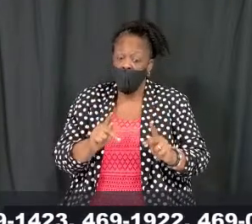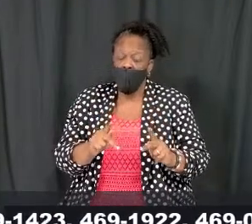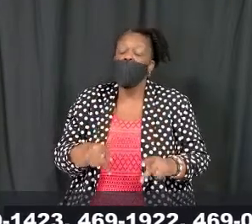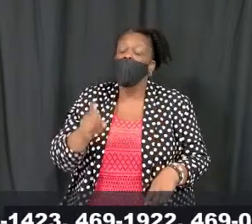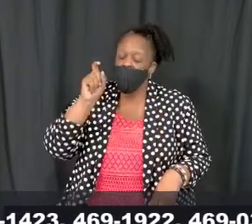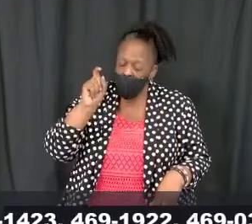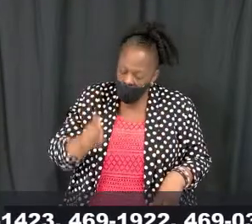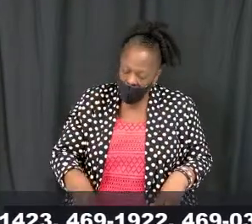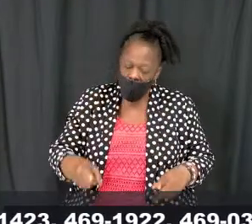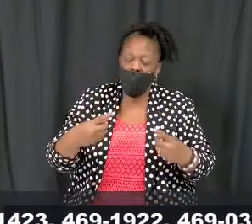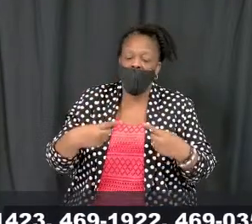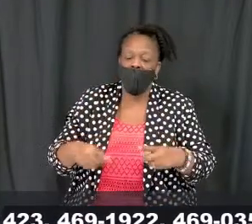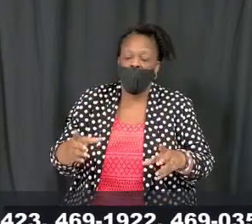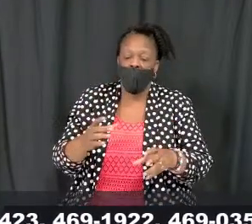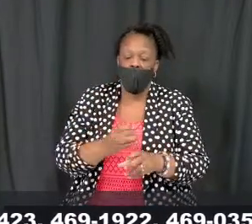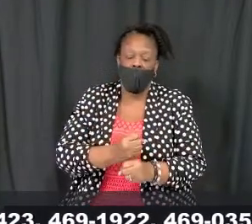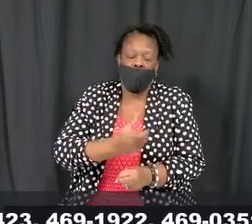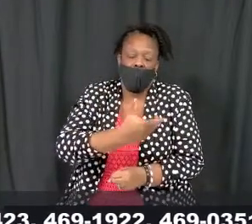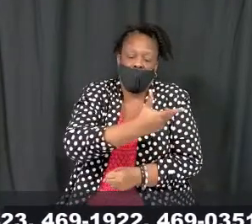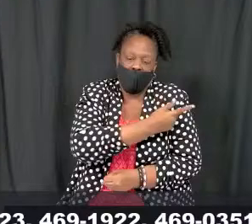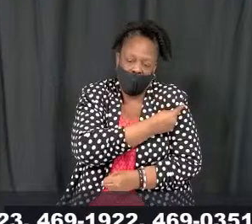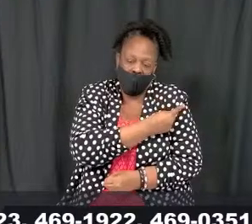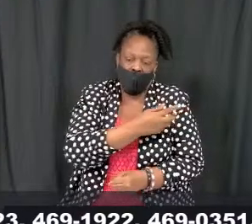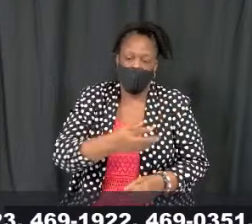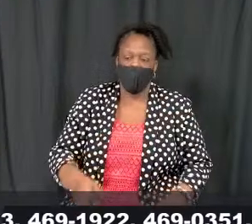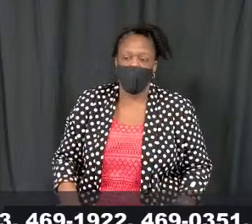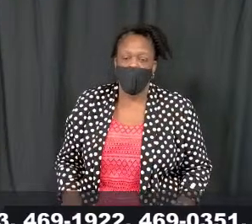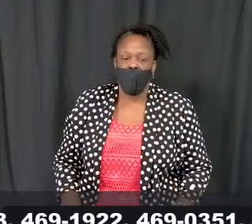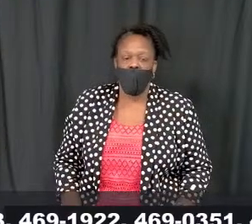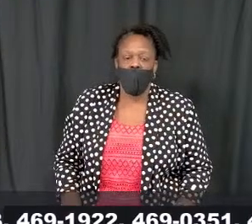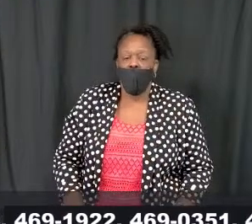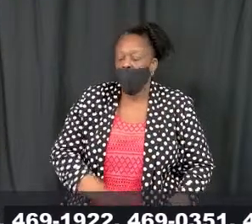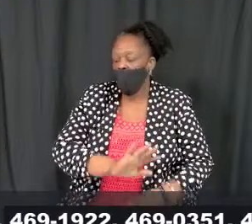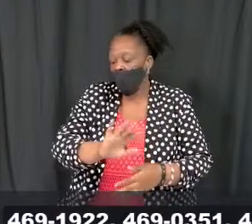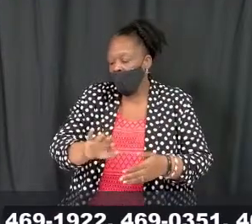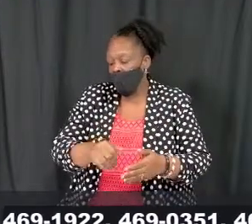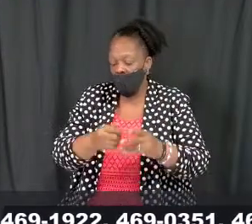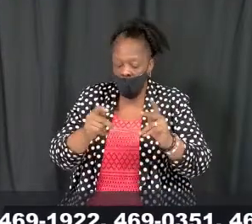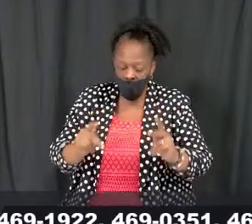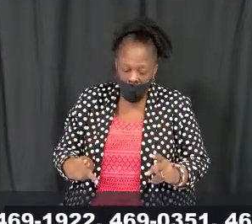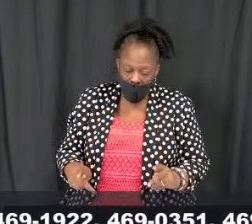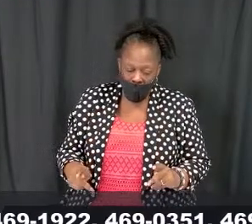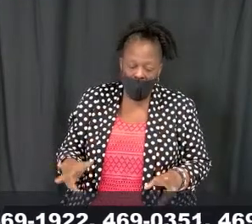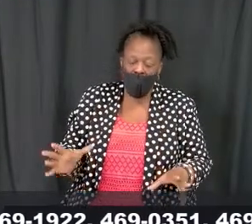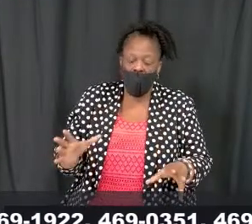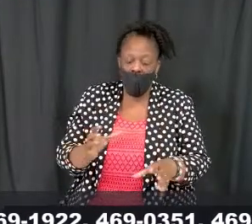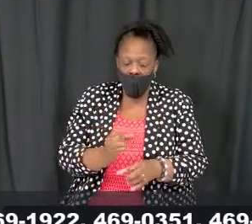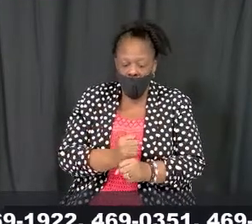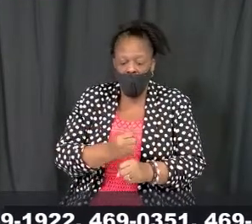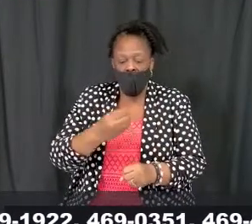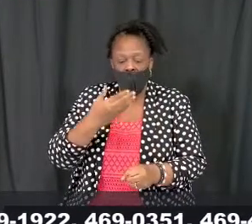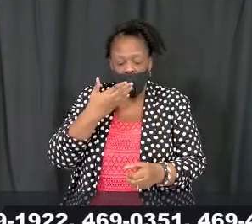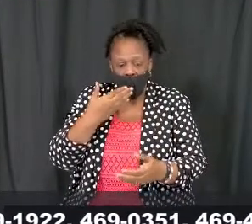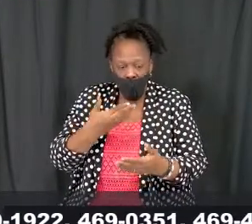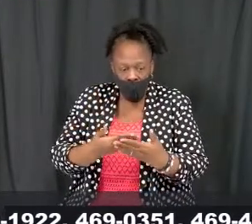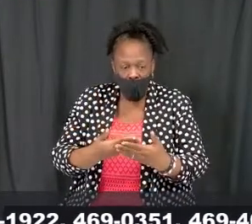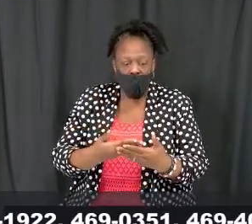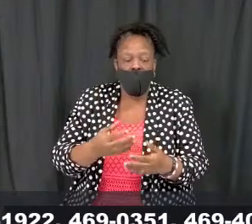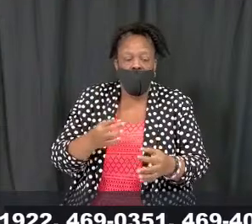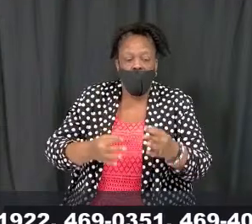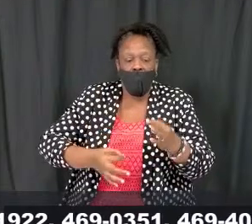protect themselves first by getting vaccinated. Herd immunity benefits society collectively, so it's only fair that